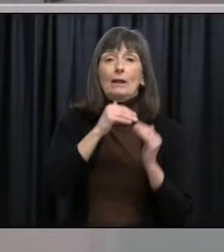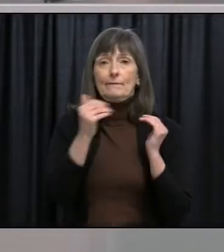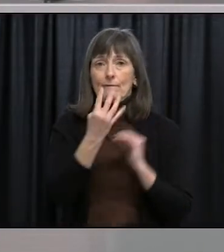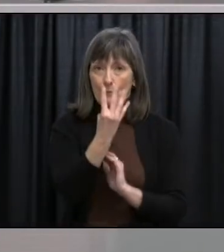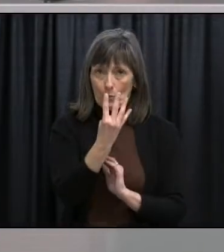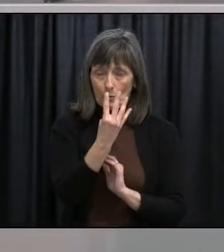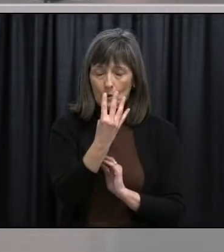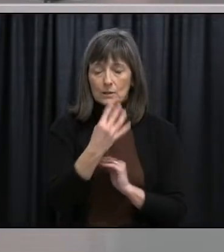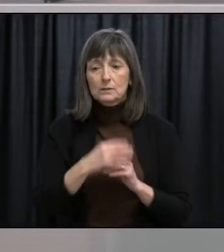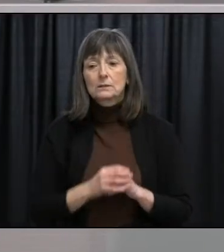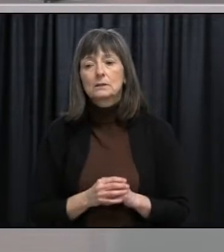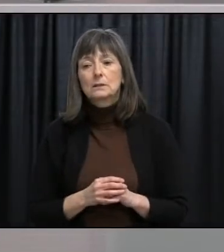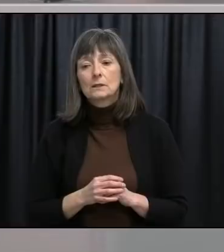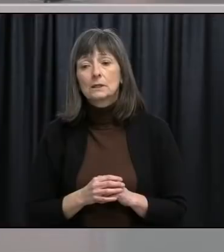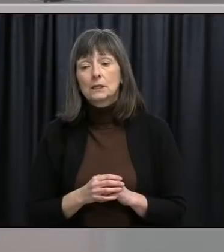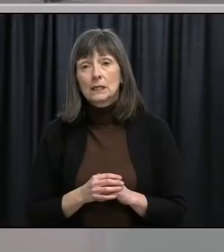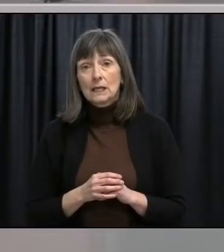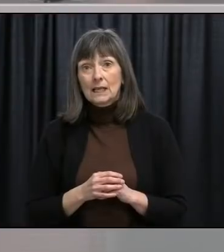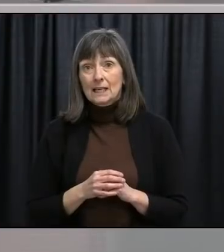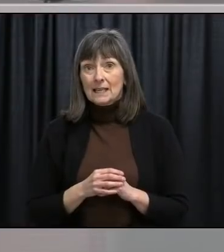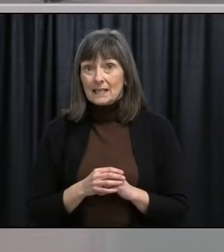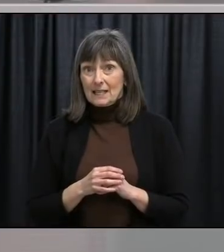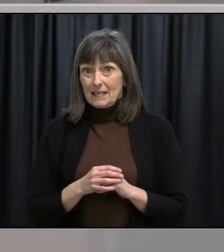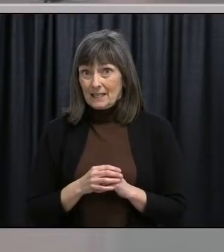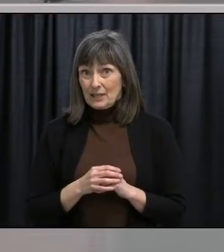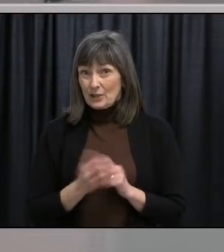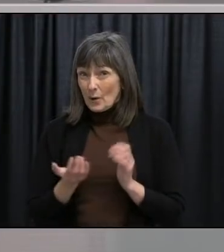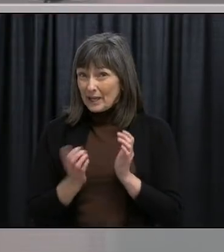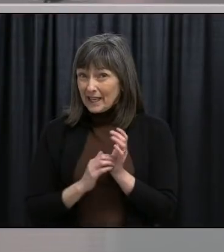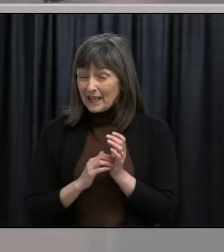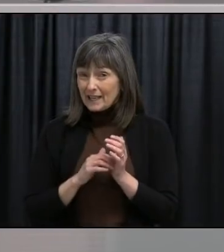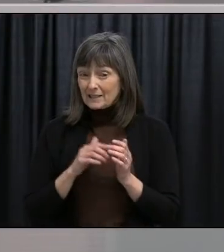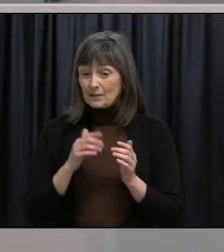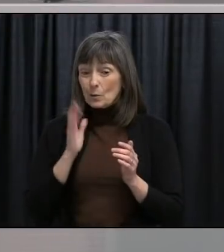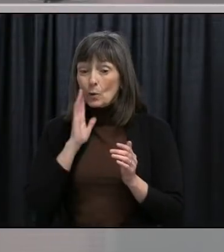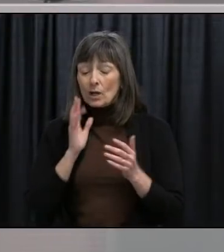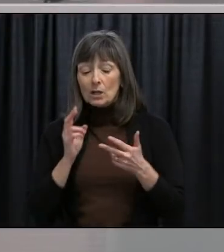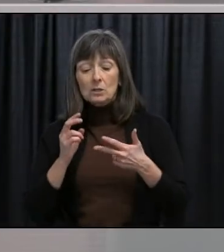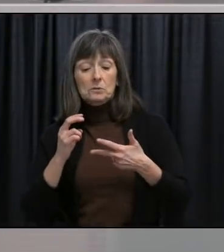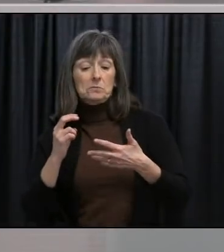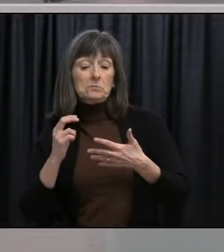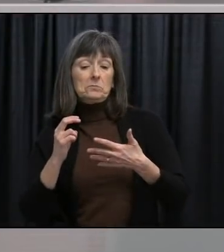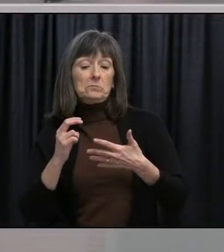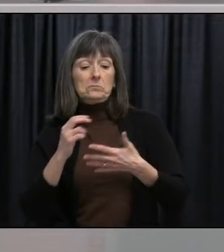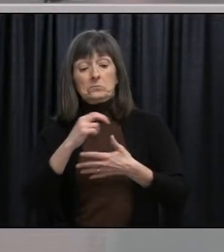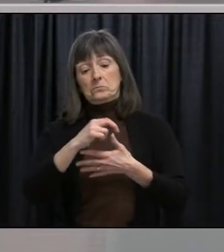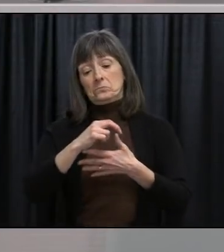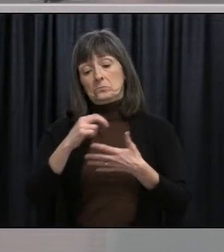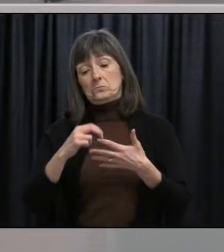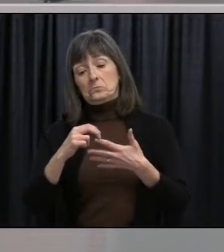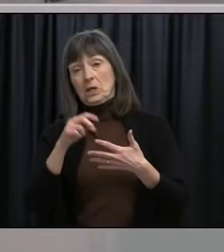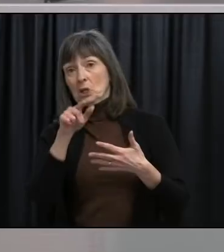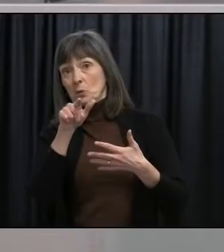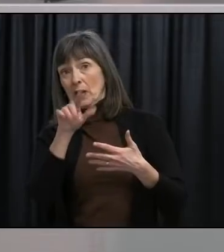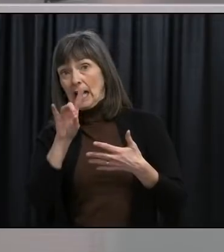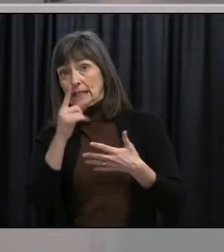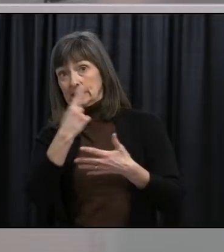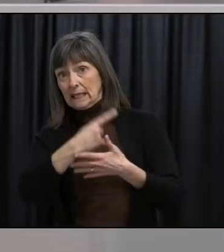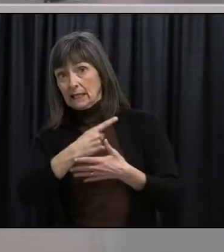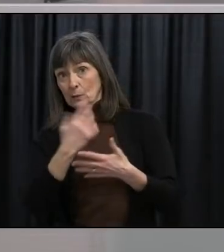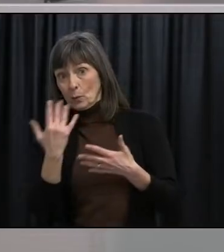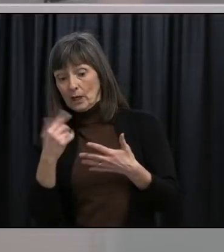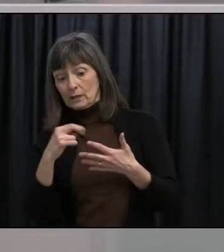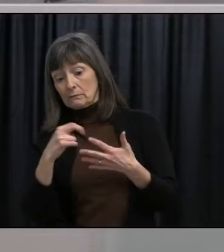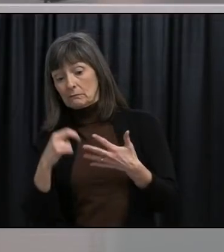are we looking at doing the 28 days between each to move back, or at any point could we potentially go from Alert Level 4 to Alert Level